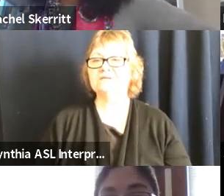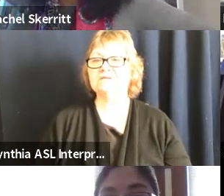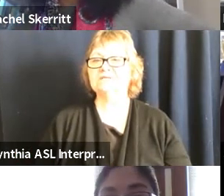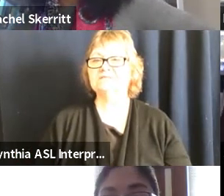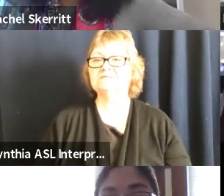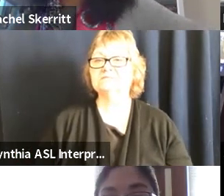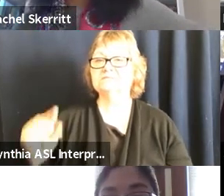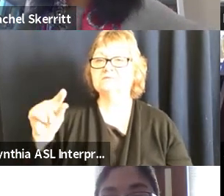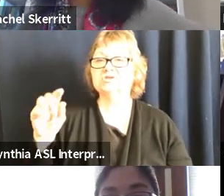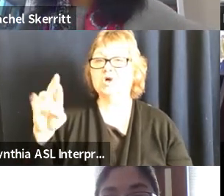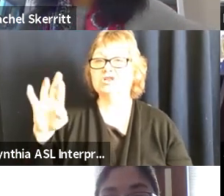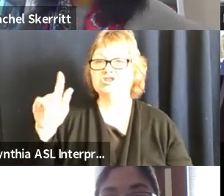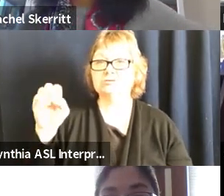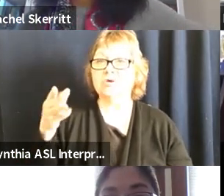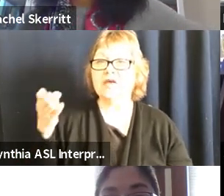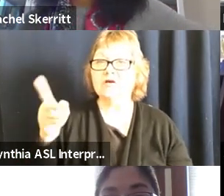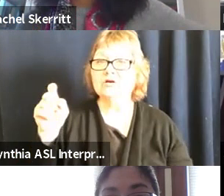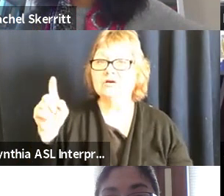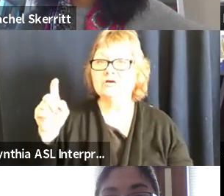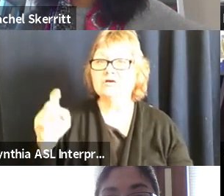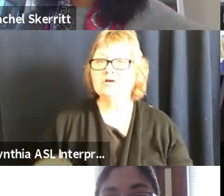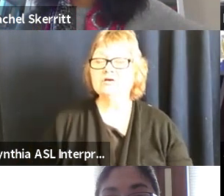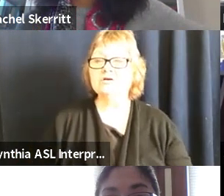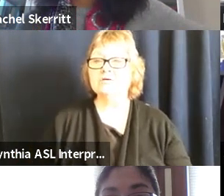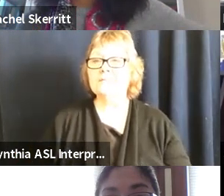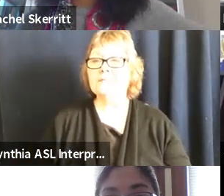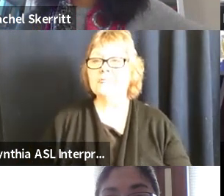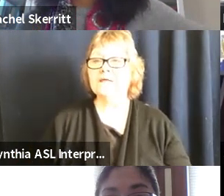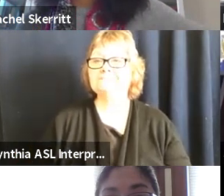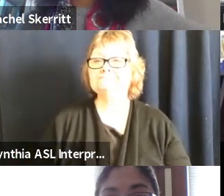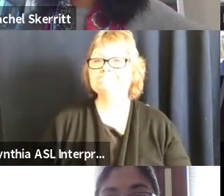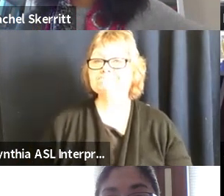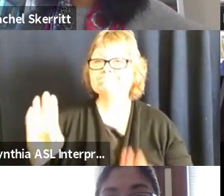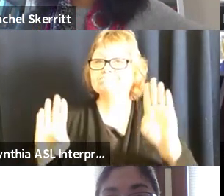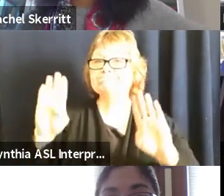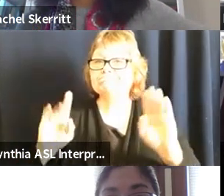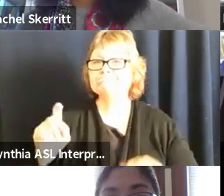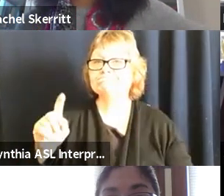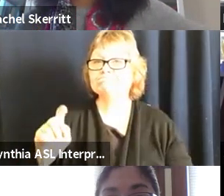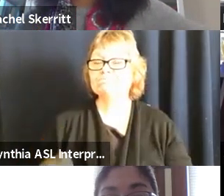George Sullivan, are you there?